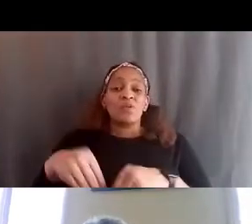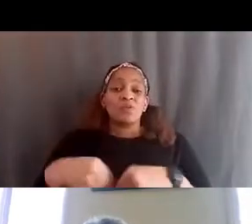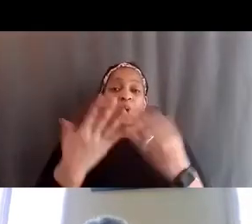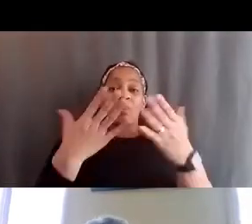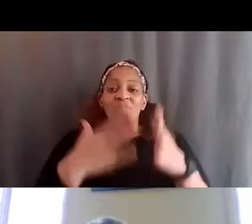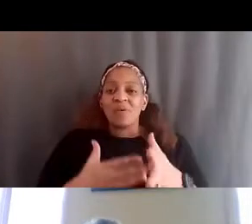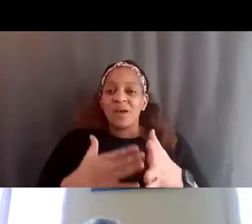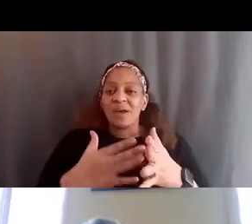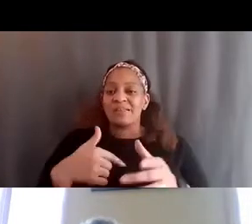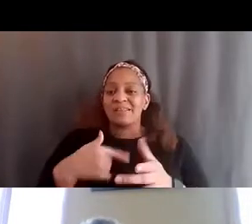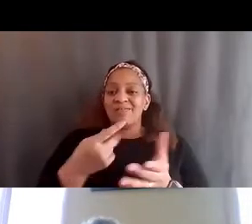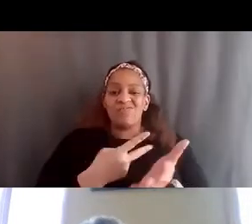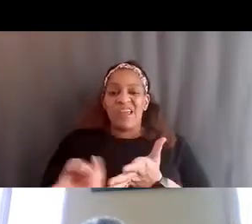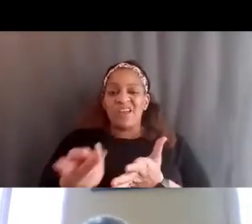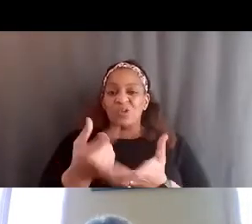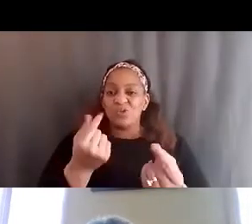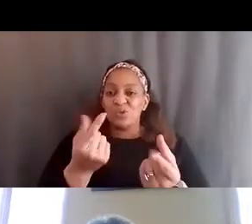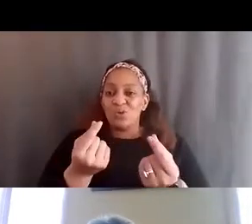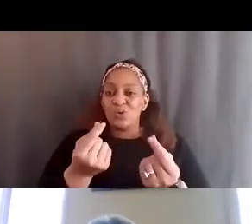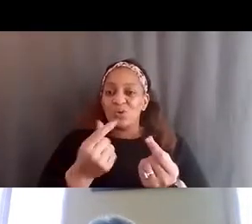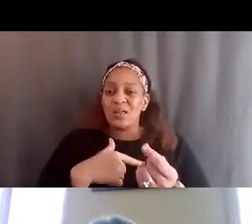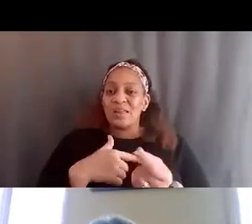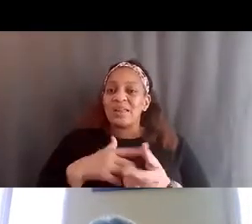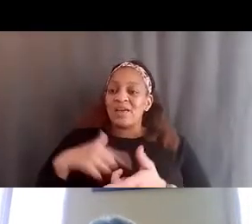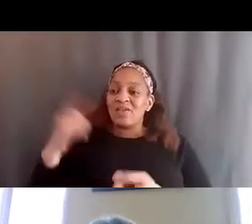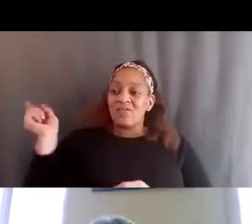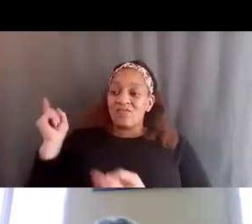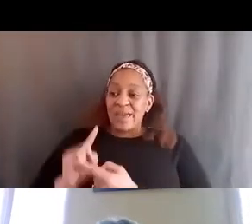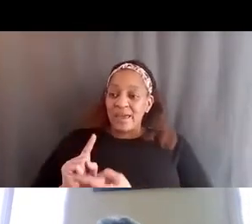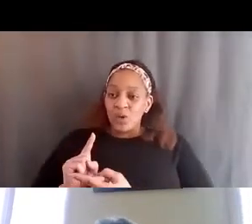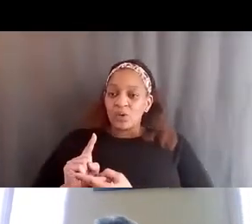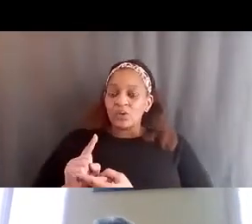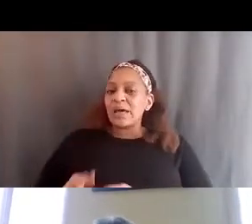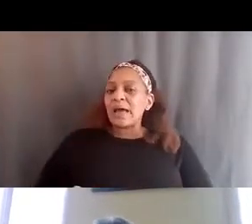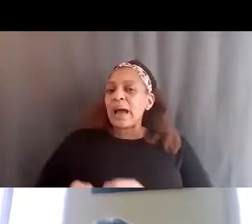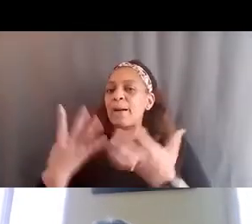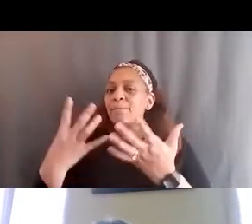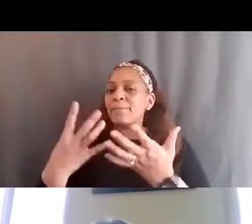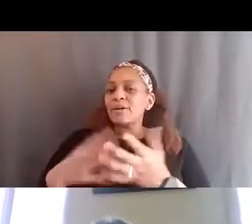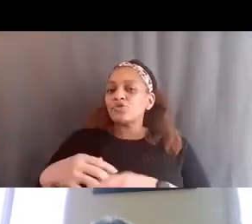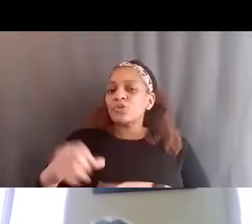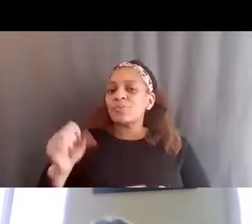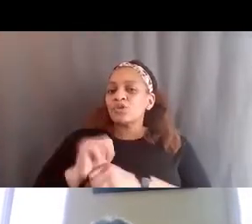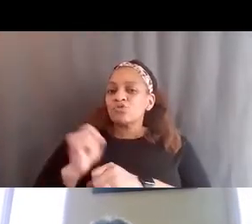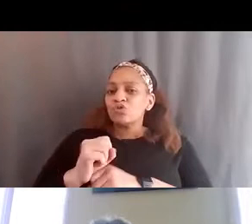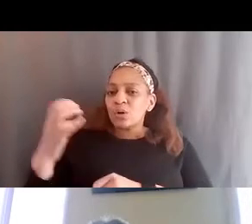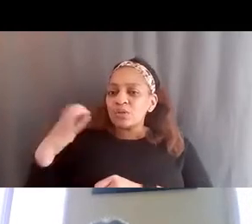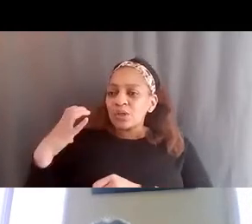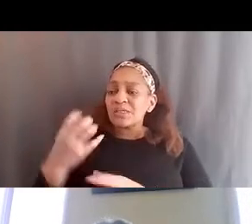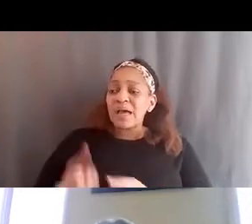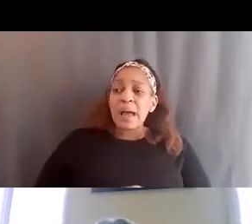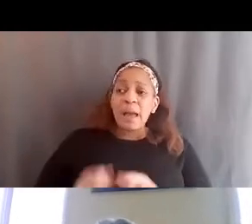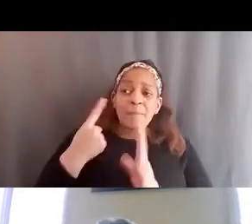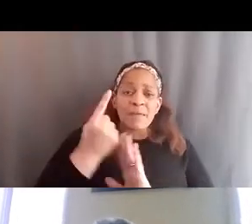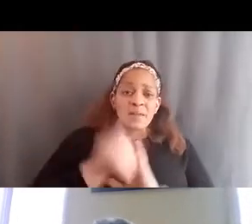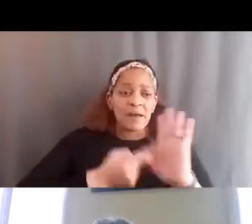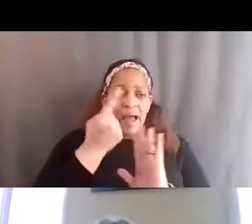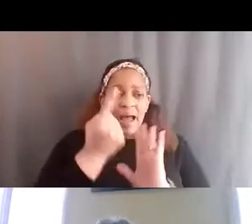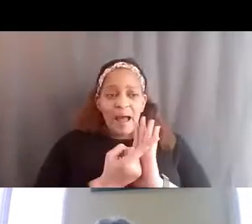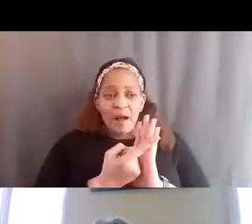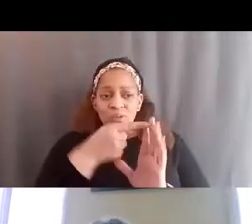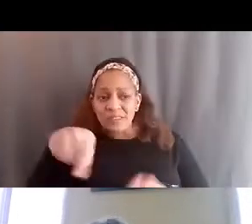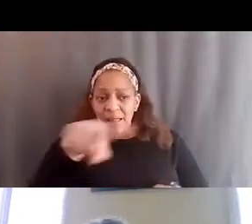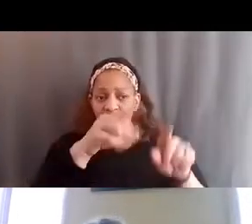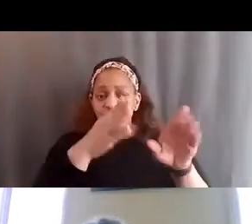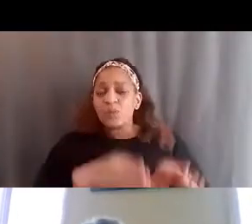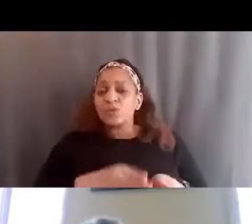focuses more on how many hours of job coaching are they providing versus how many hours is the person working. And